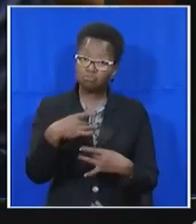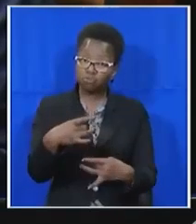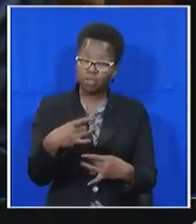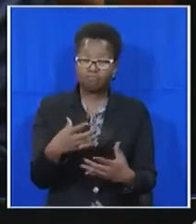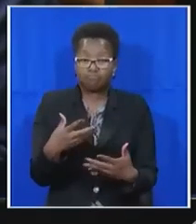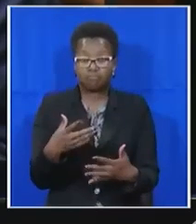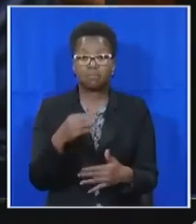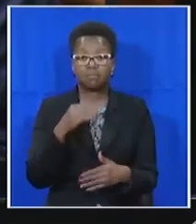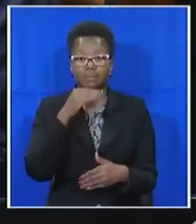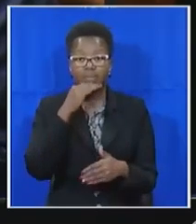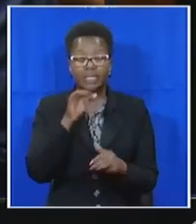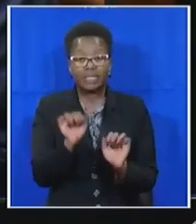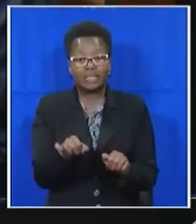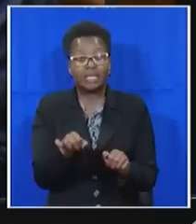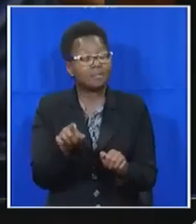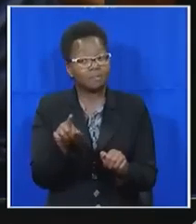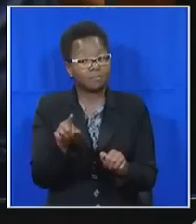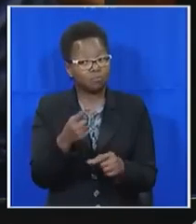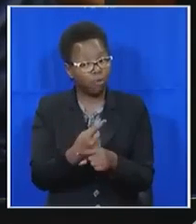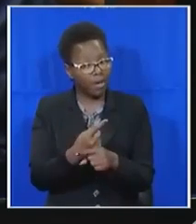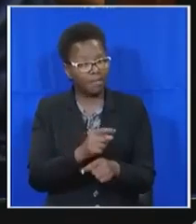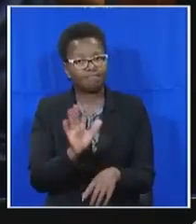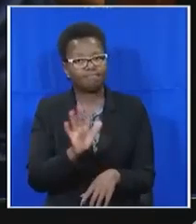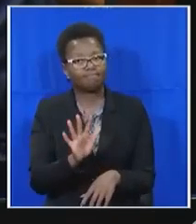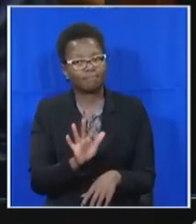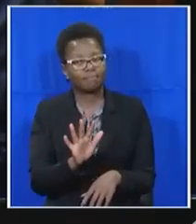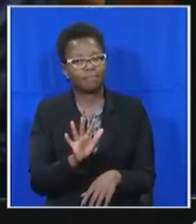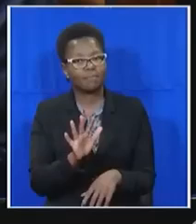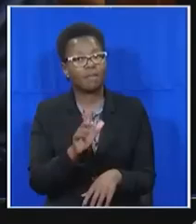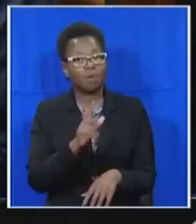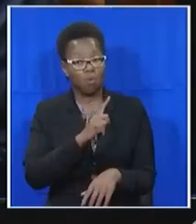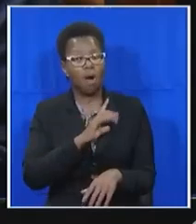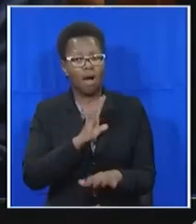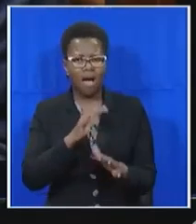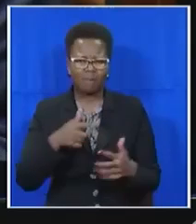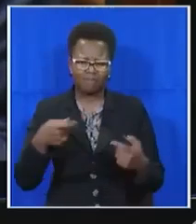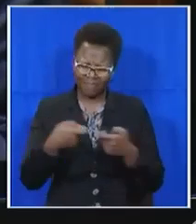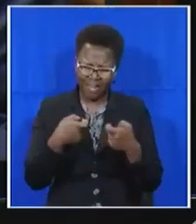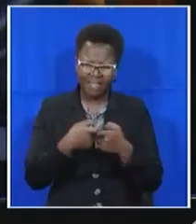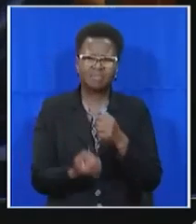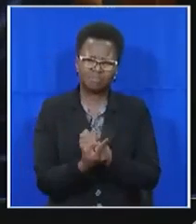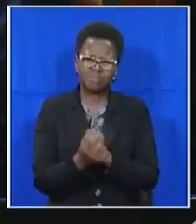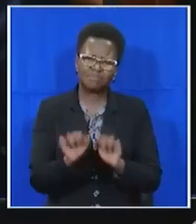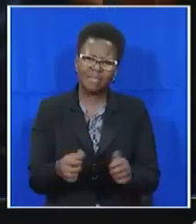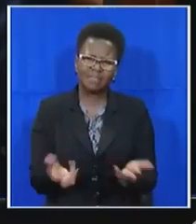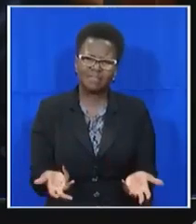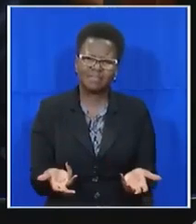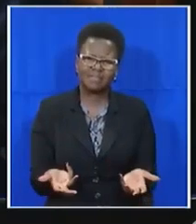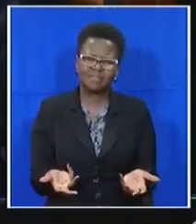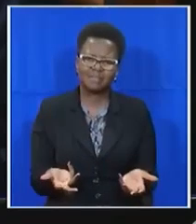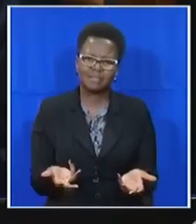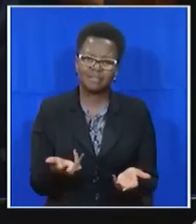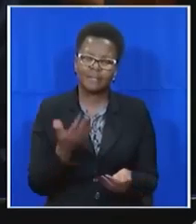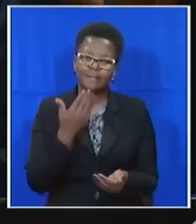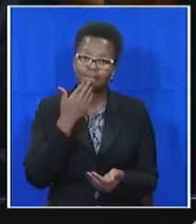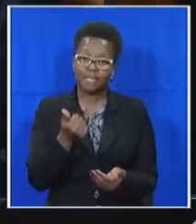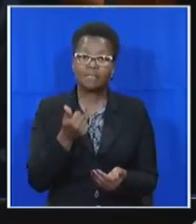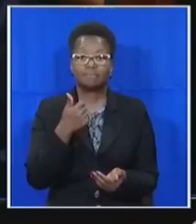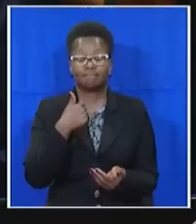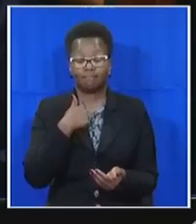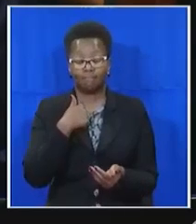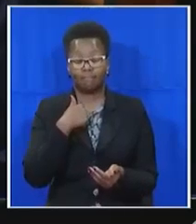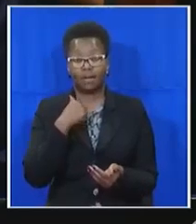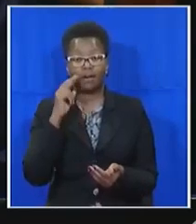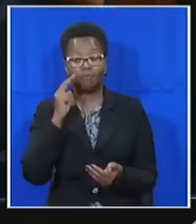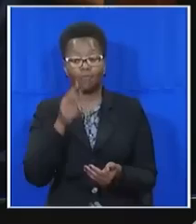be, but we advise you not to do it because it inflames. So that's my view about the question